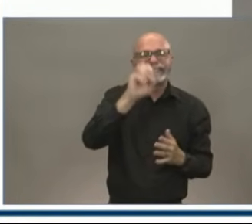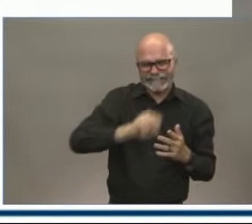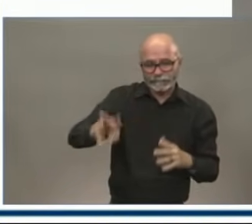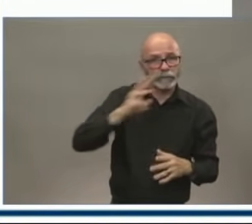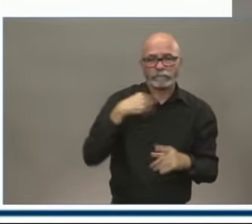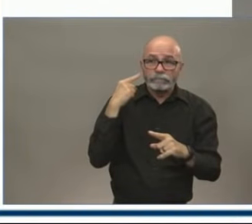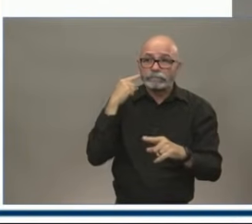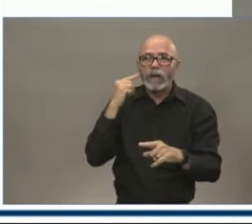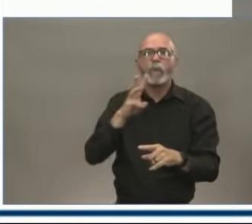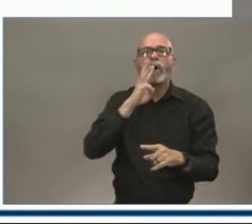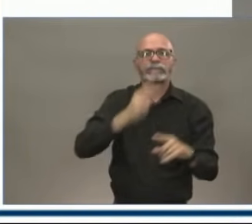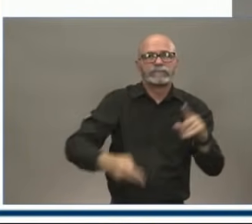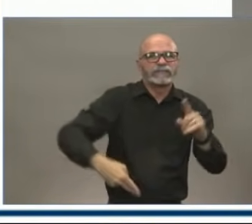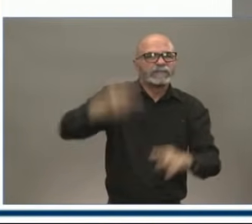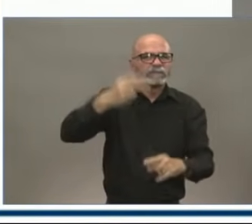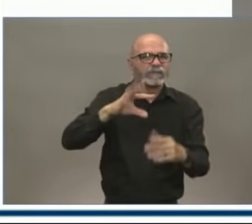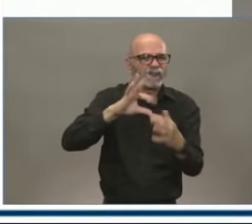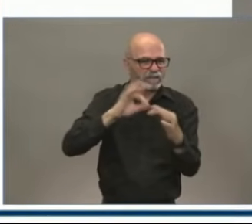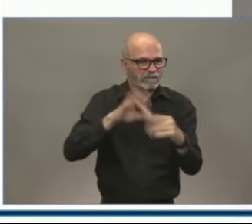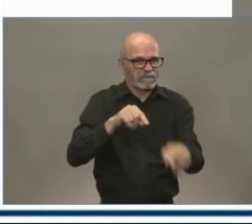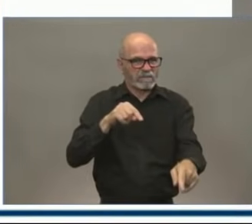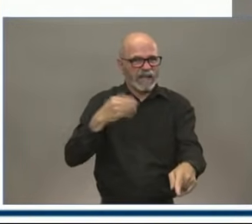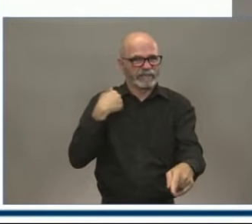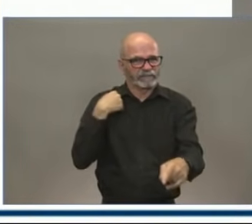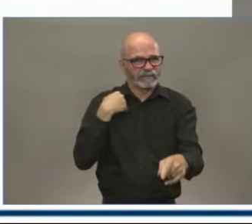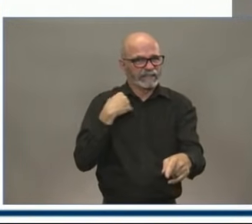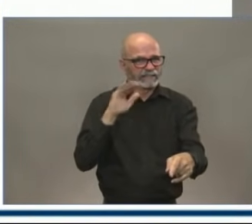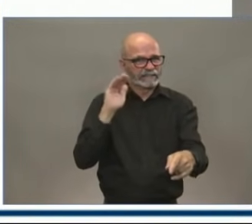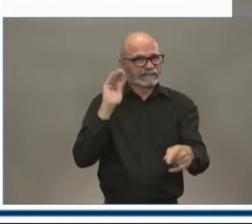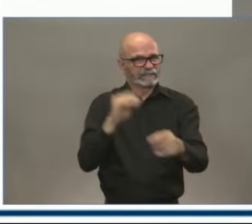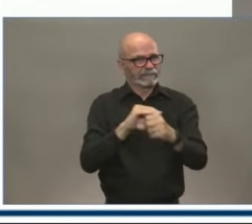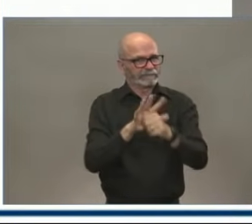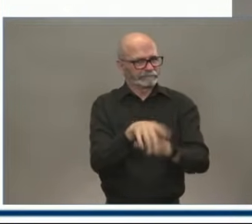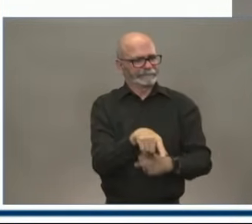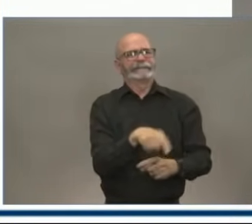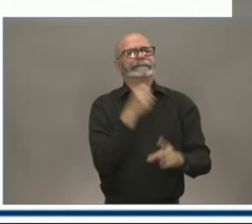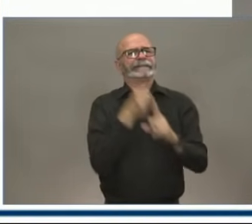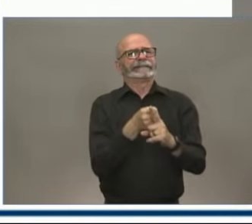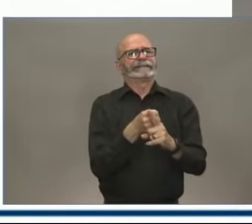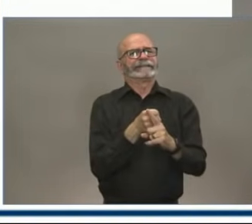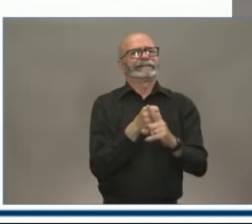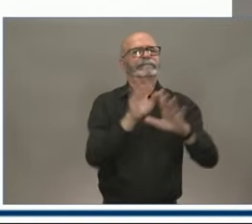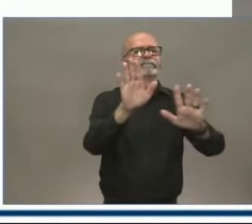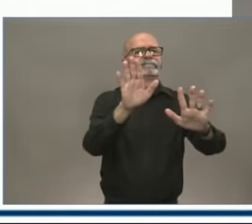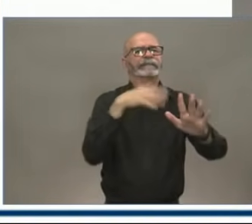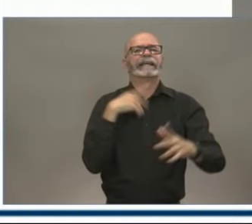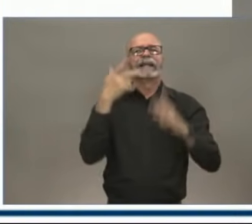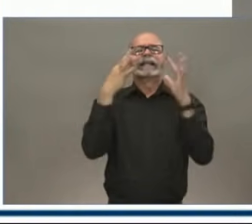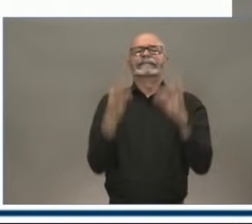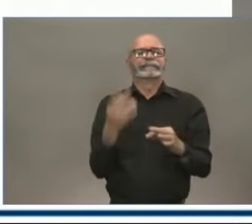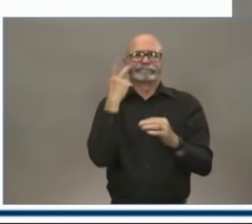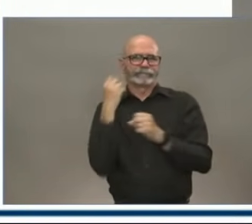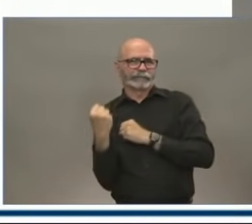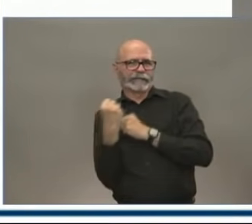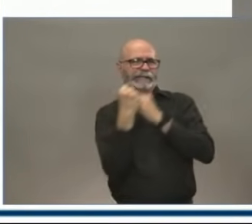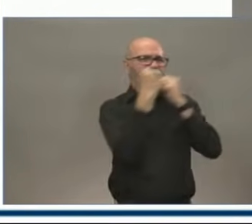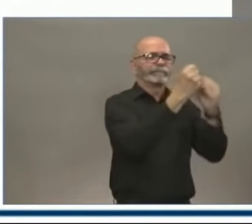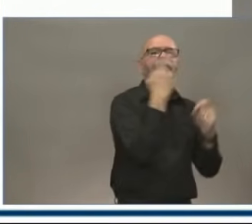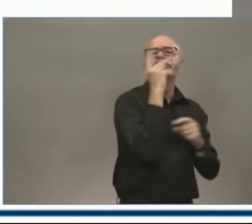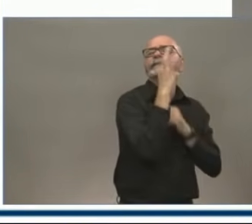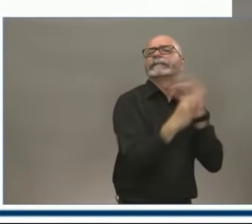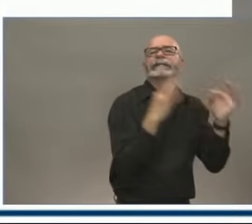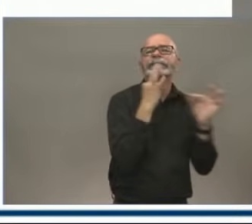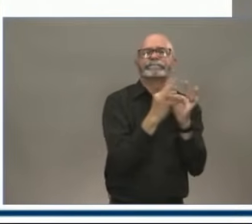we bring in that more mobile testing capacity, if you will. I think between the pop-up